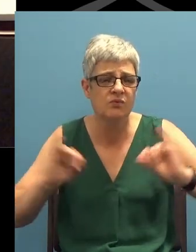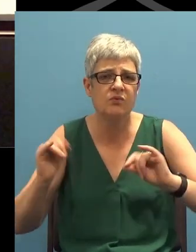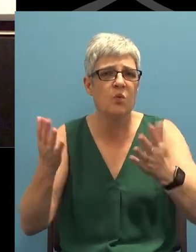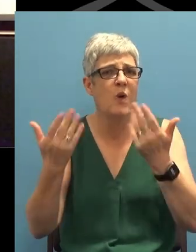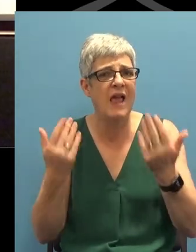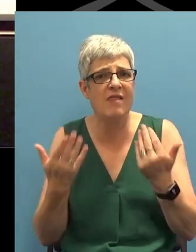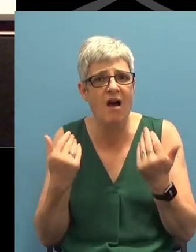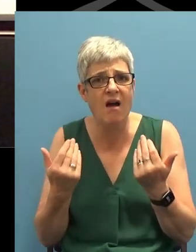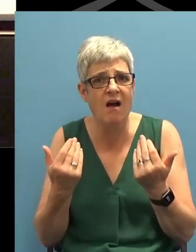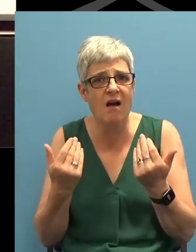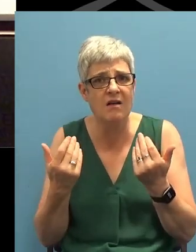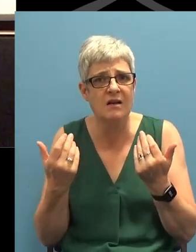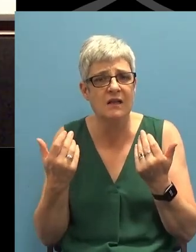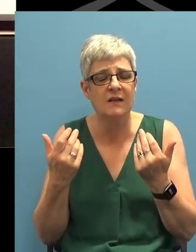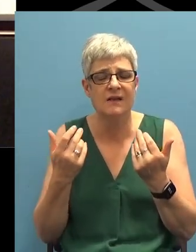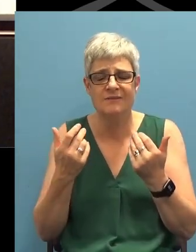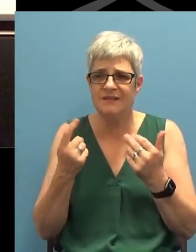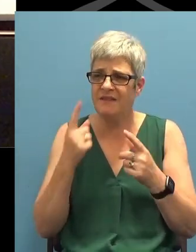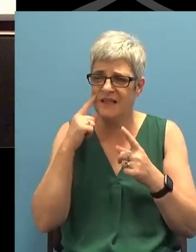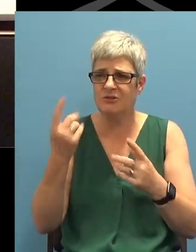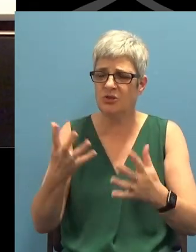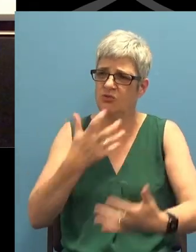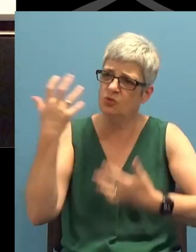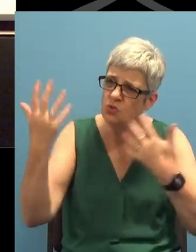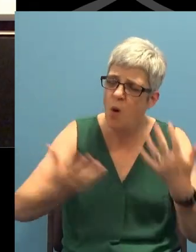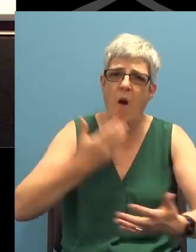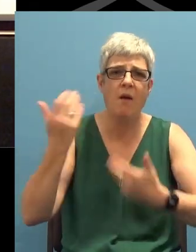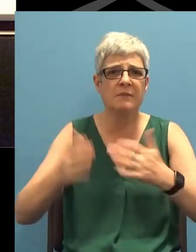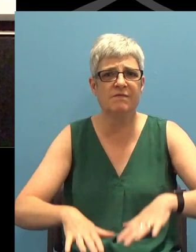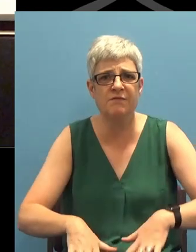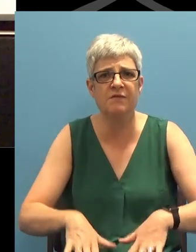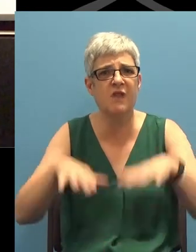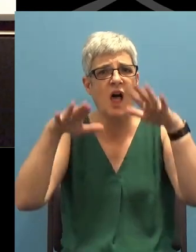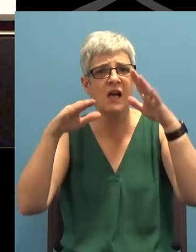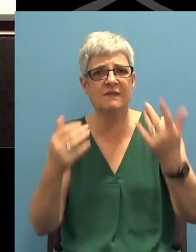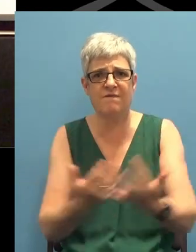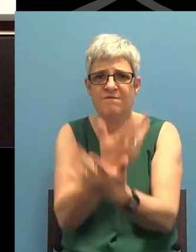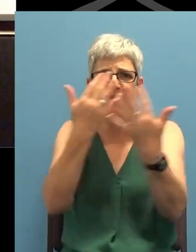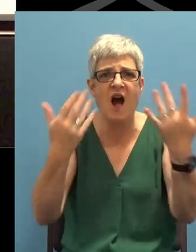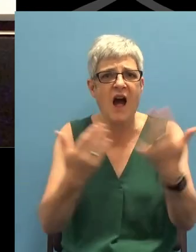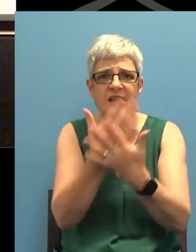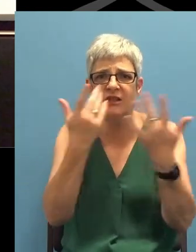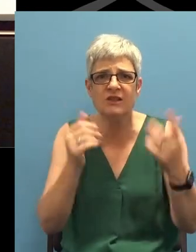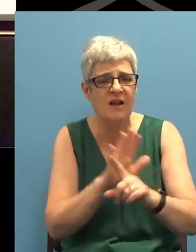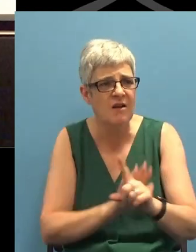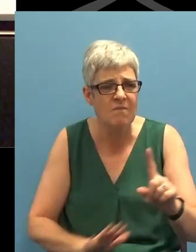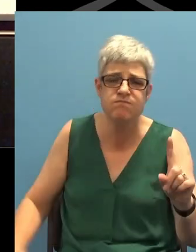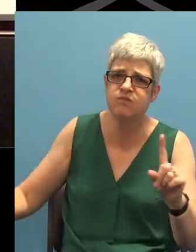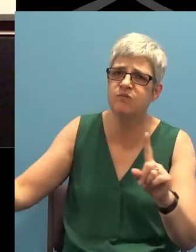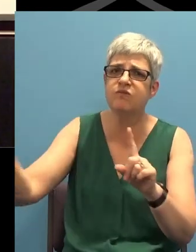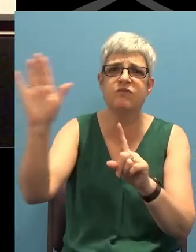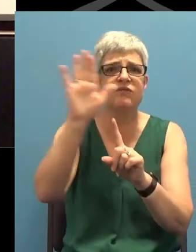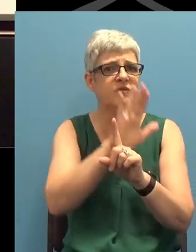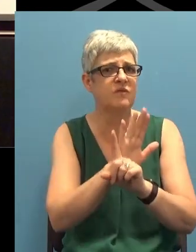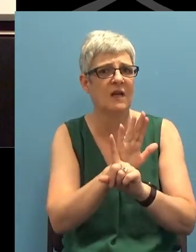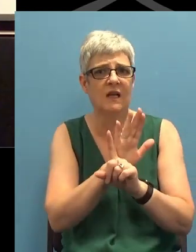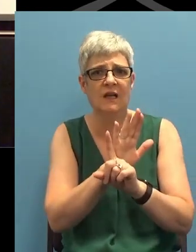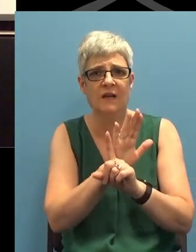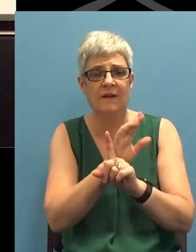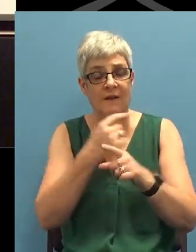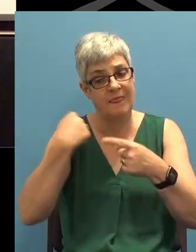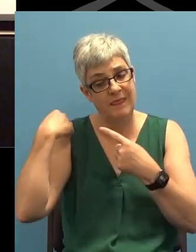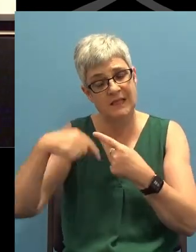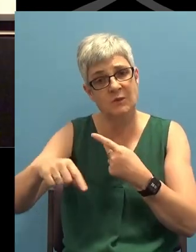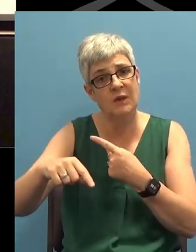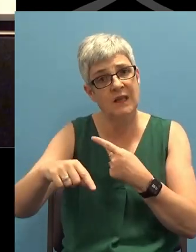conditions. There seem to be storms and floods and fires raging as far as the eye can see. And while this week we've